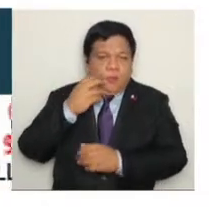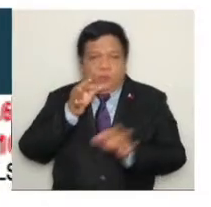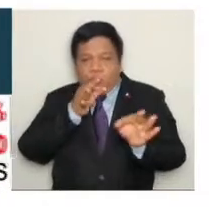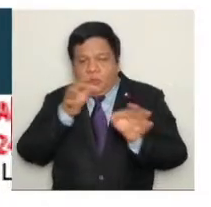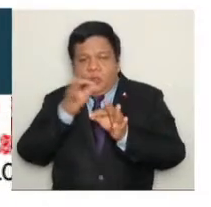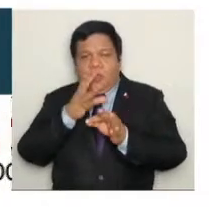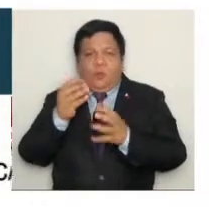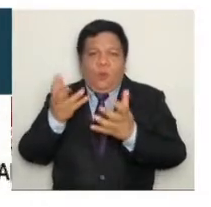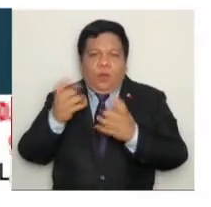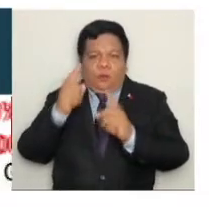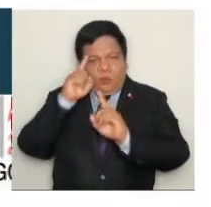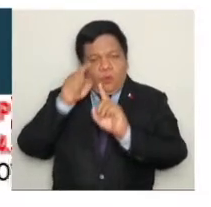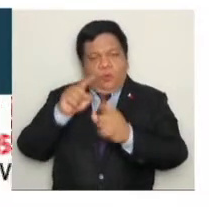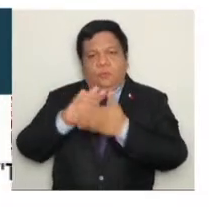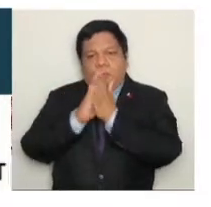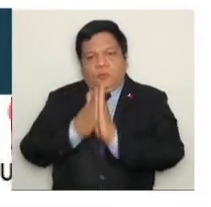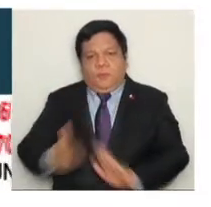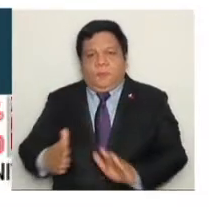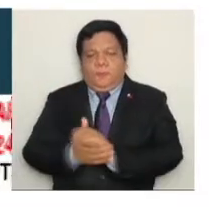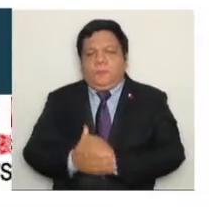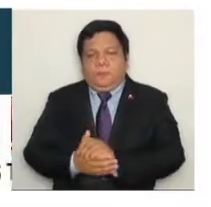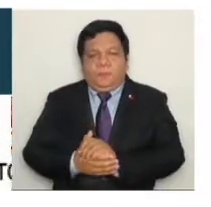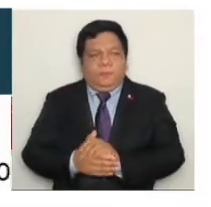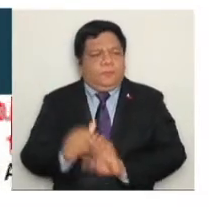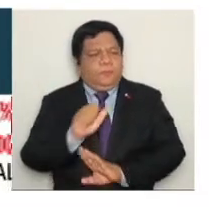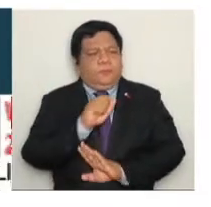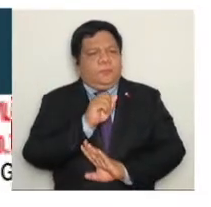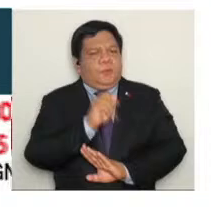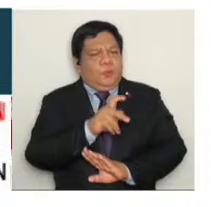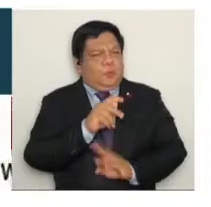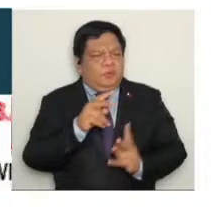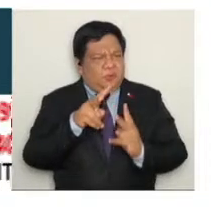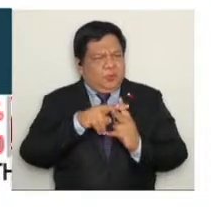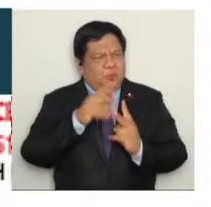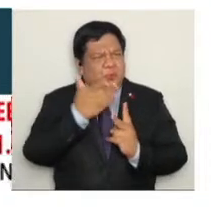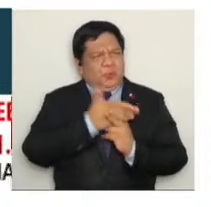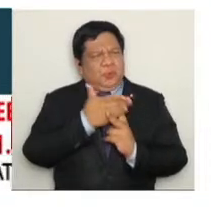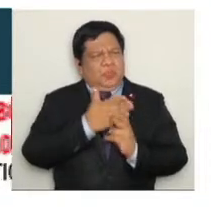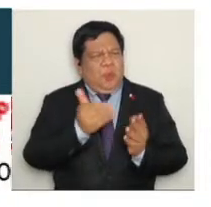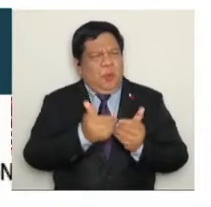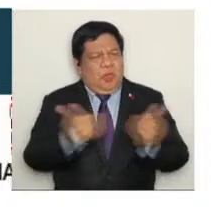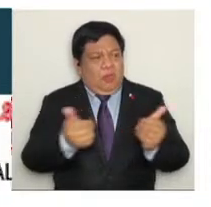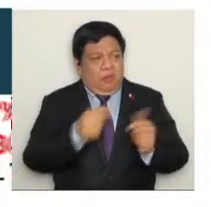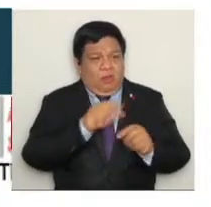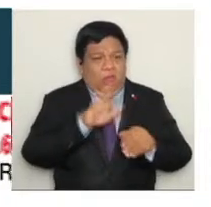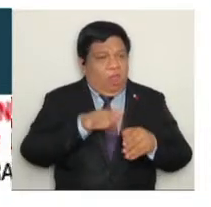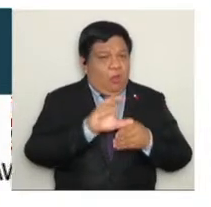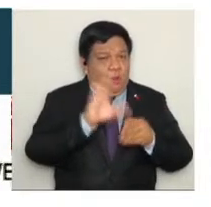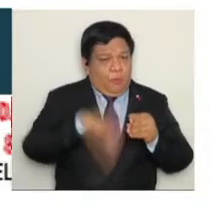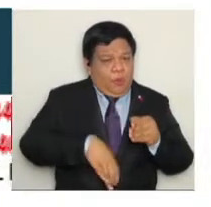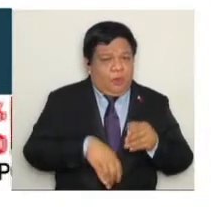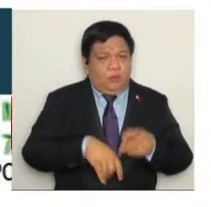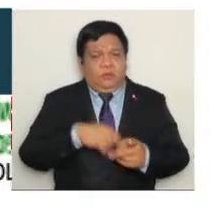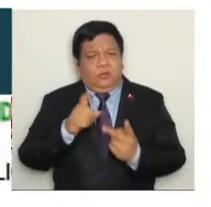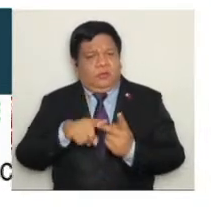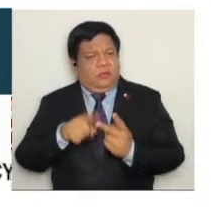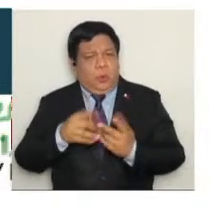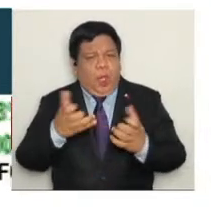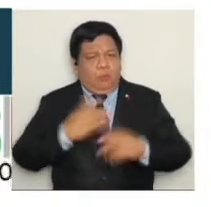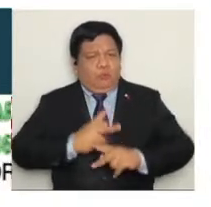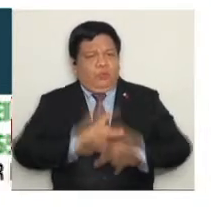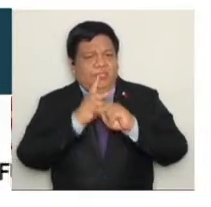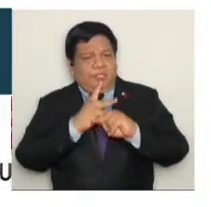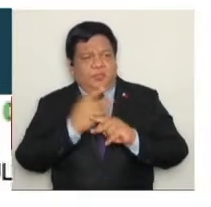and order. Yeah, but those are two different things, Secretary Roque, unfinished business and protecting himself from these